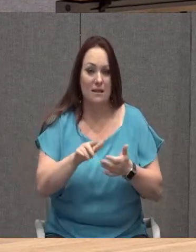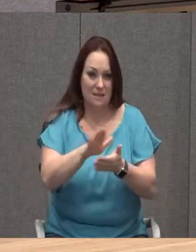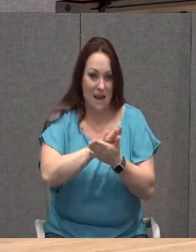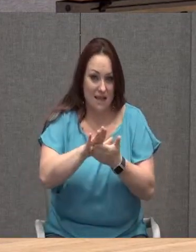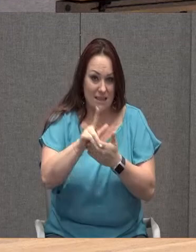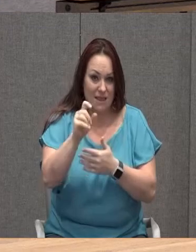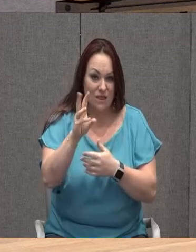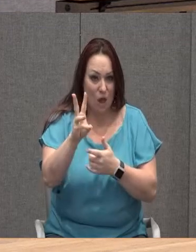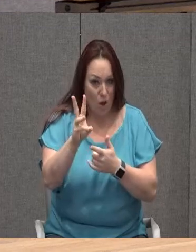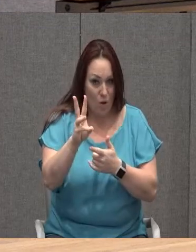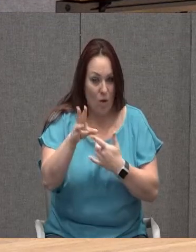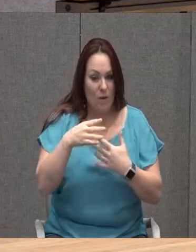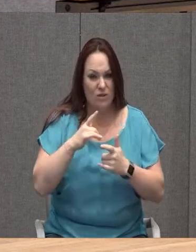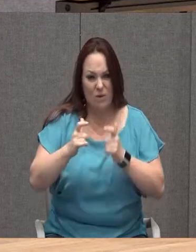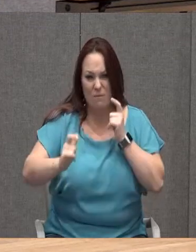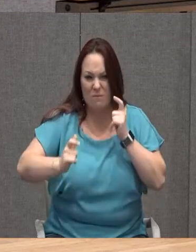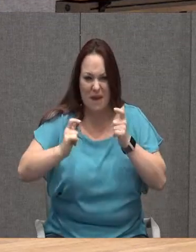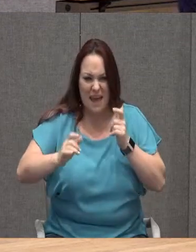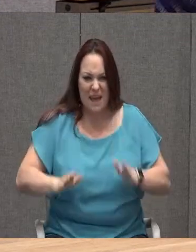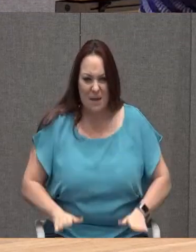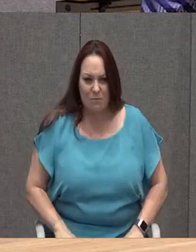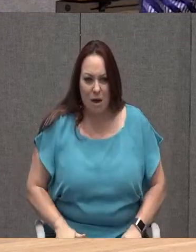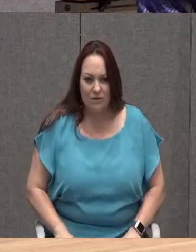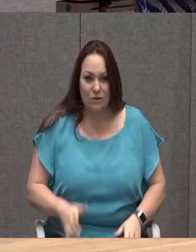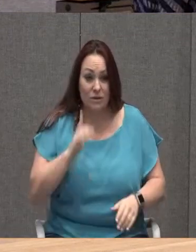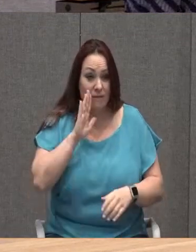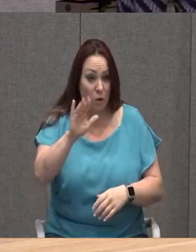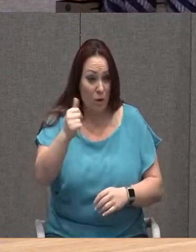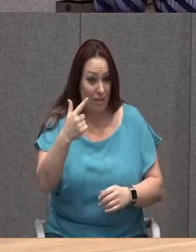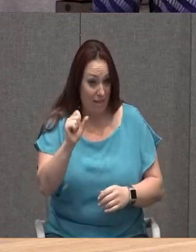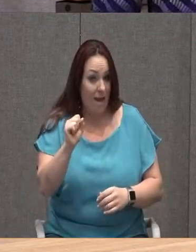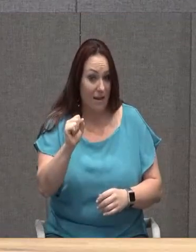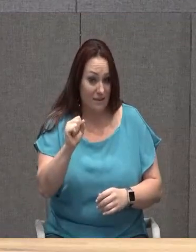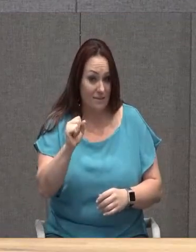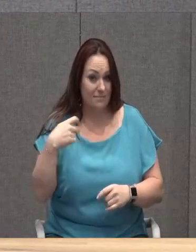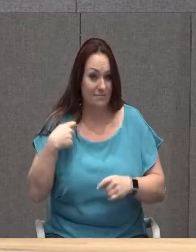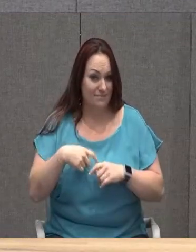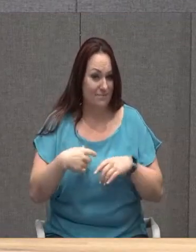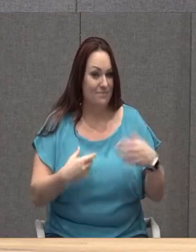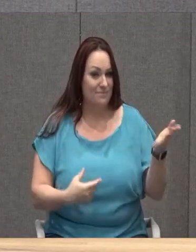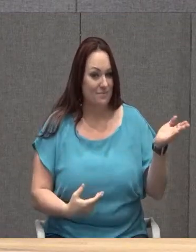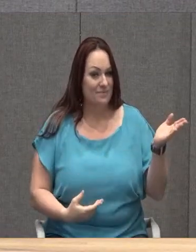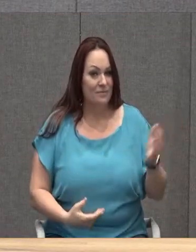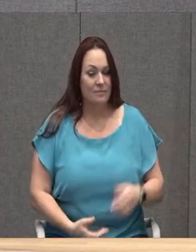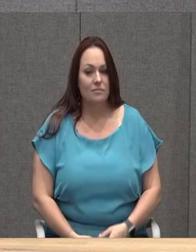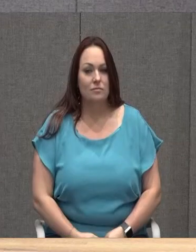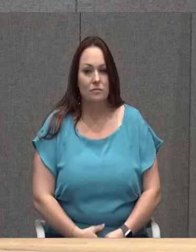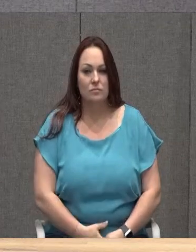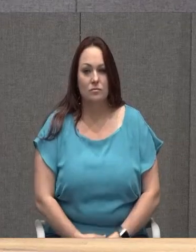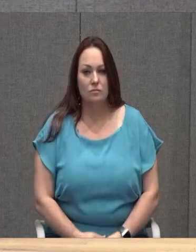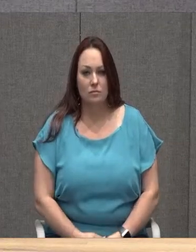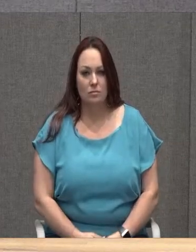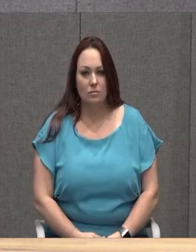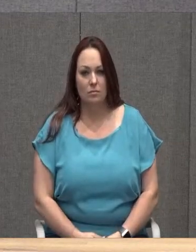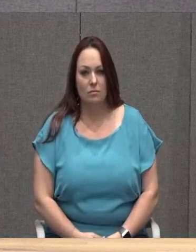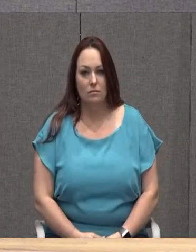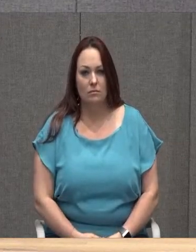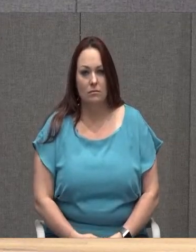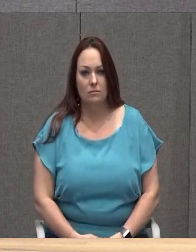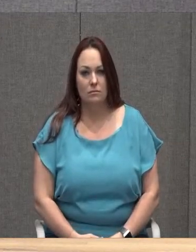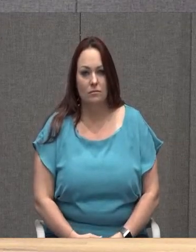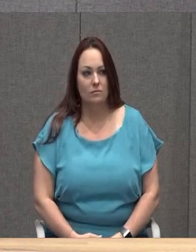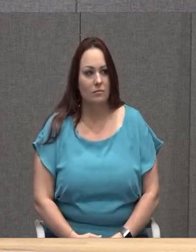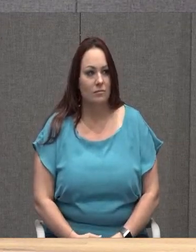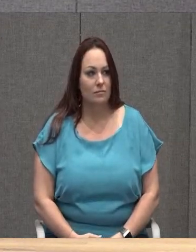low so you're working those big muscles of your legs. So vamos a empezar con un juego que se llama, can you repeat the name for me? I'm